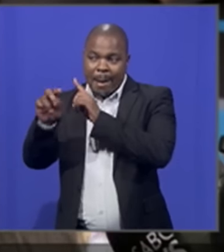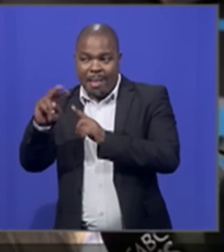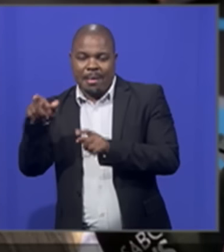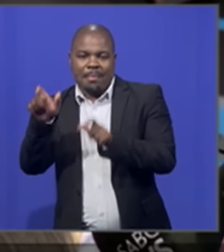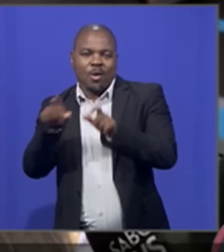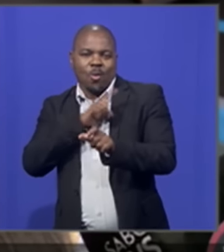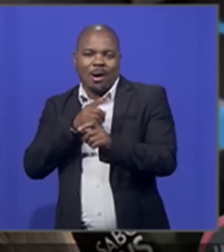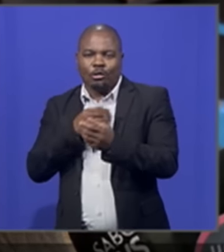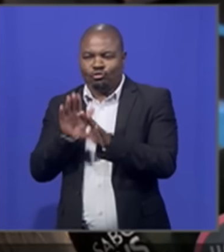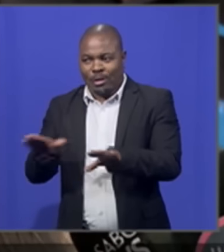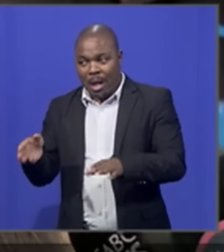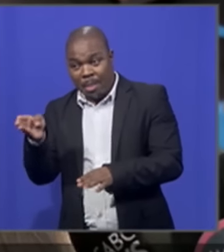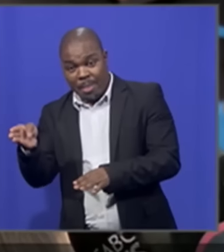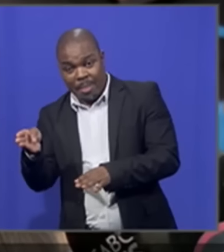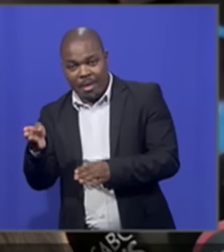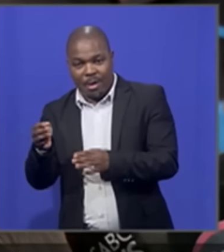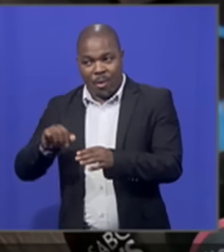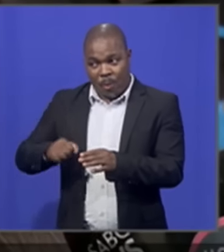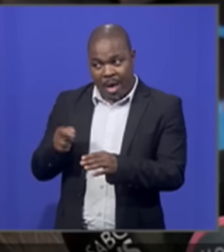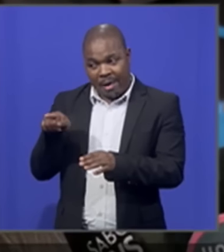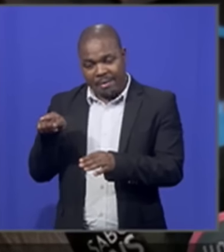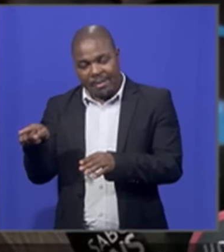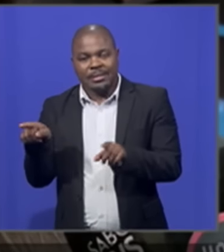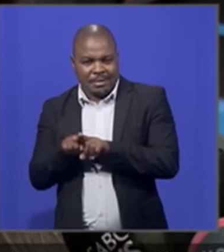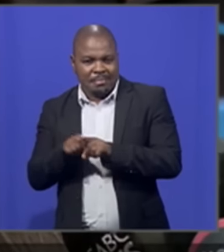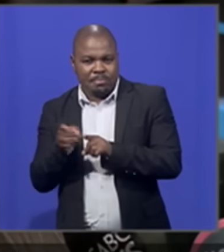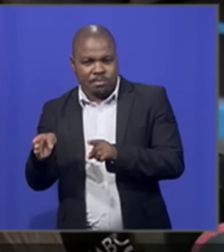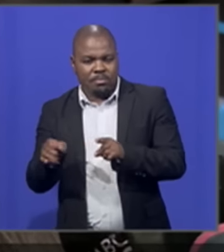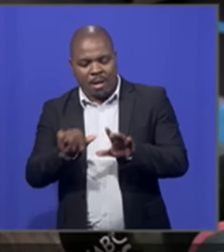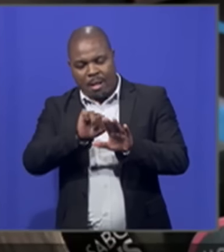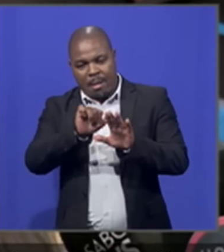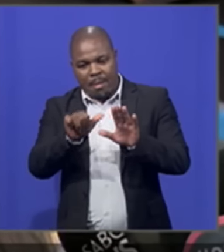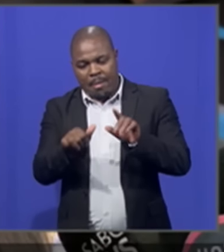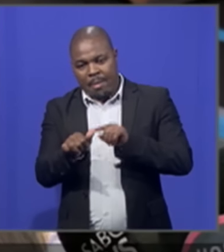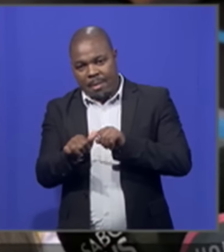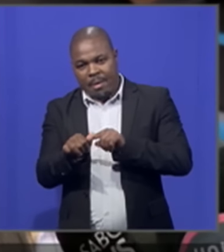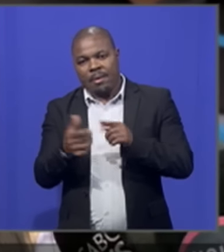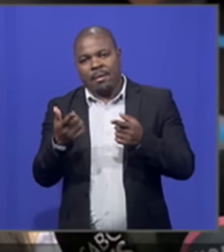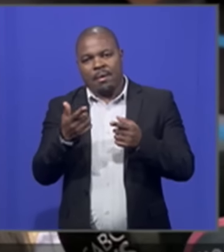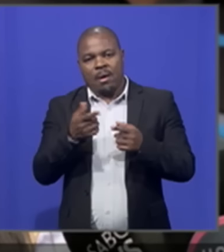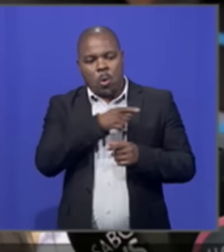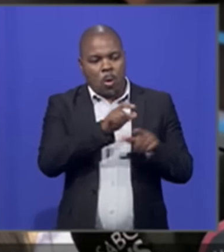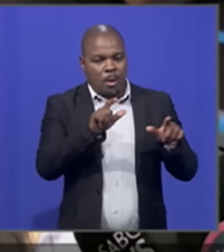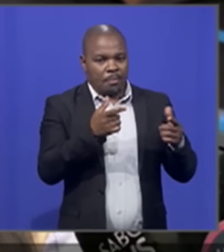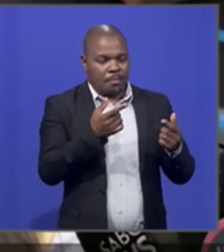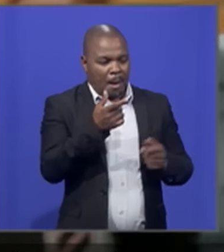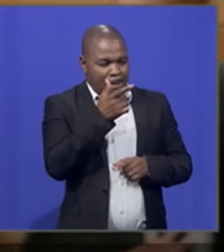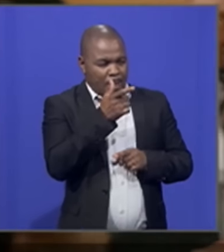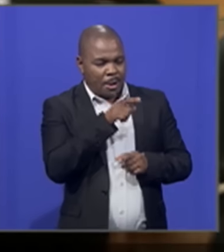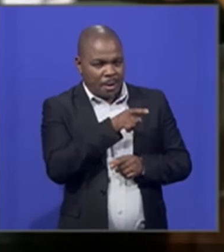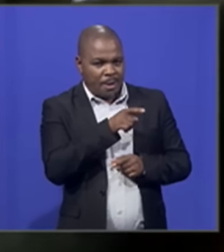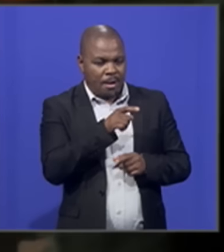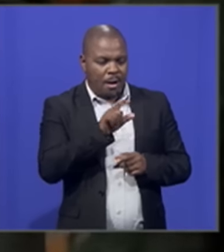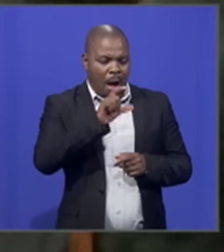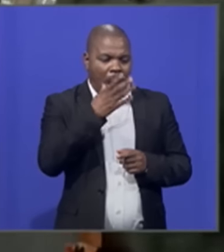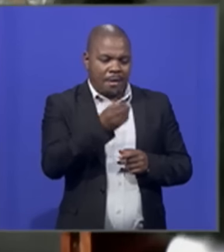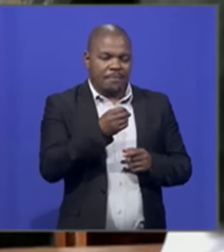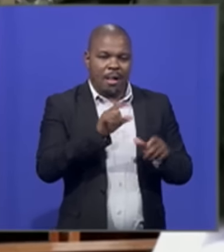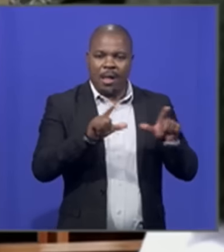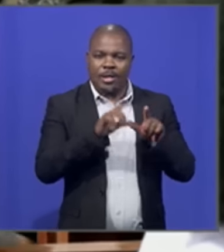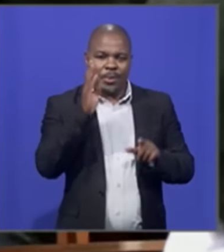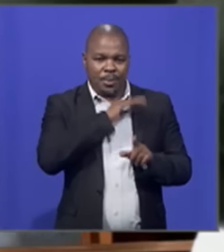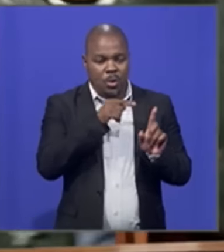2 children and the wife. And then the last charge now is possession of unlicensed ammunition. Sotheni o letetšwe go dira kgopelo